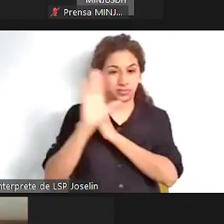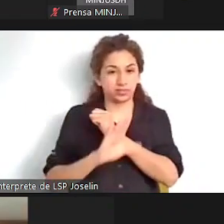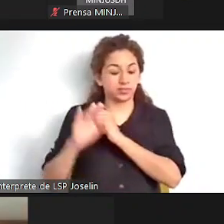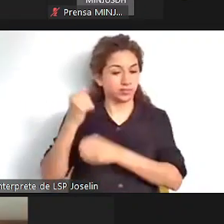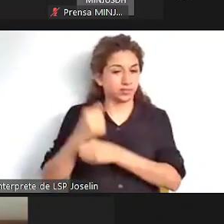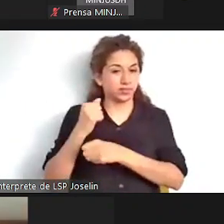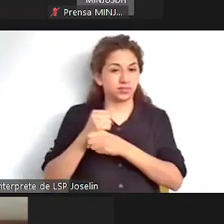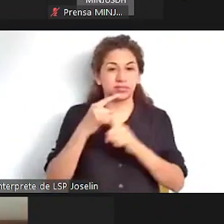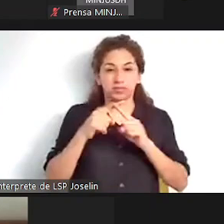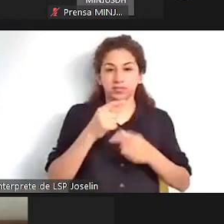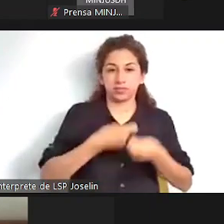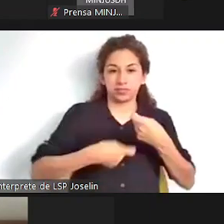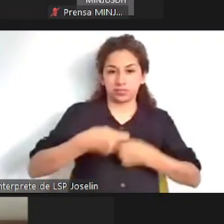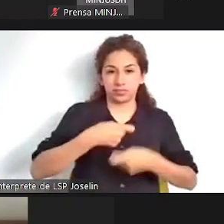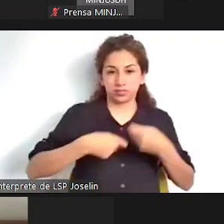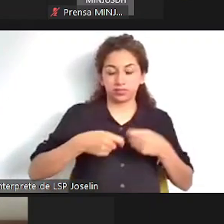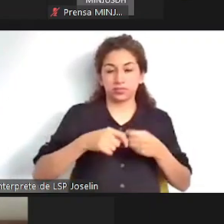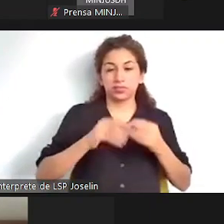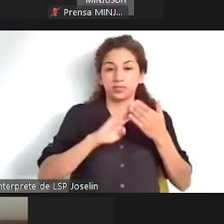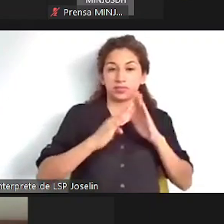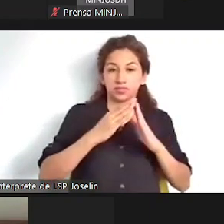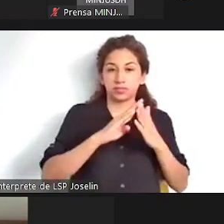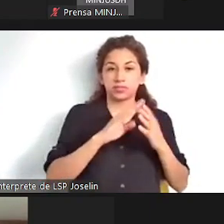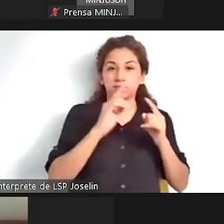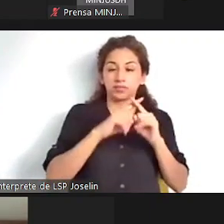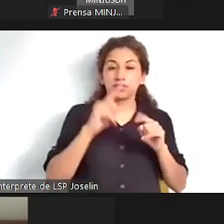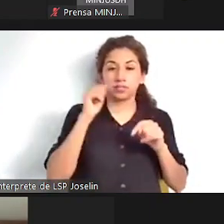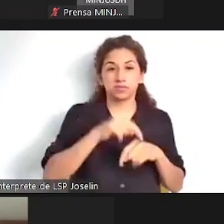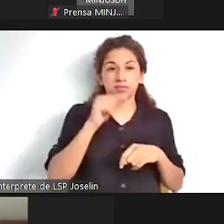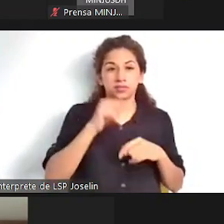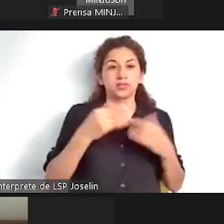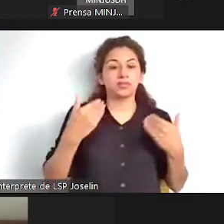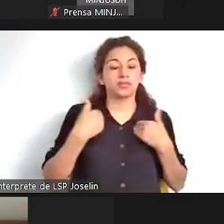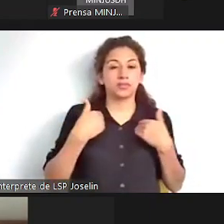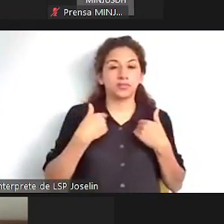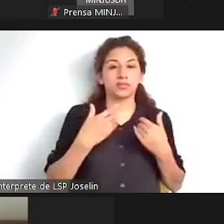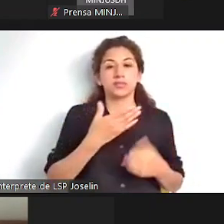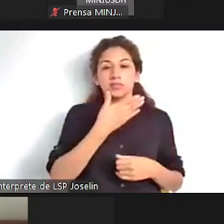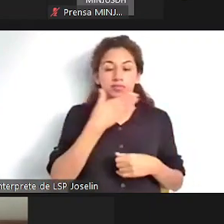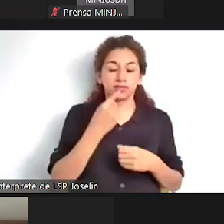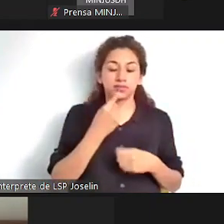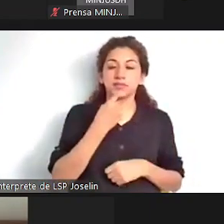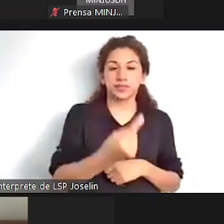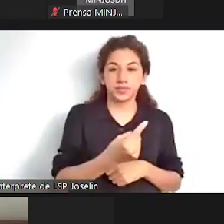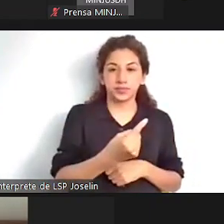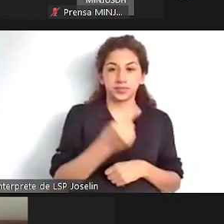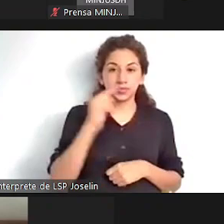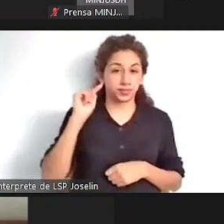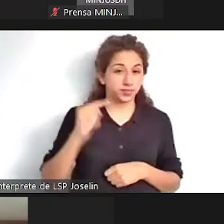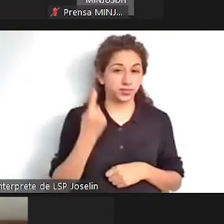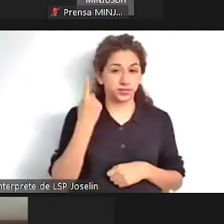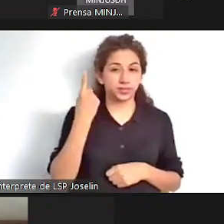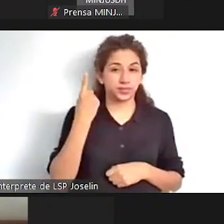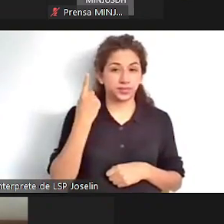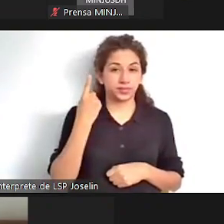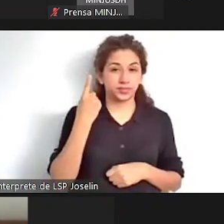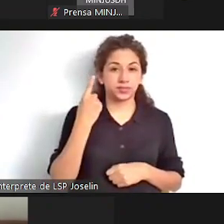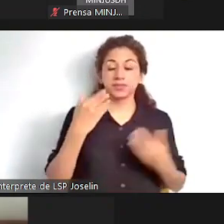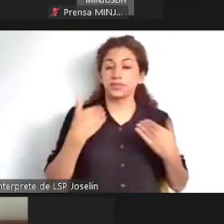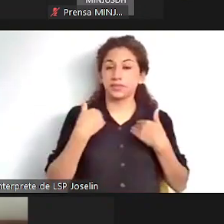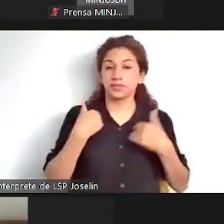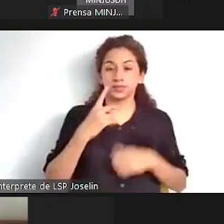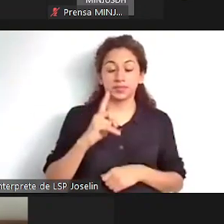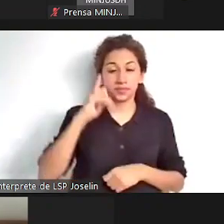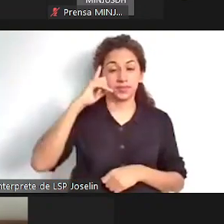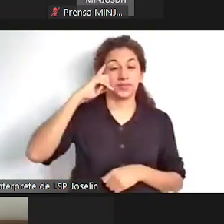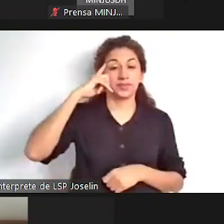that special attention needs to be paid in regard first to the possibility in practice for workers